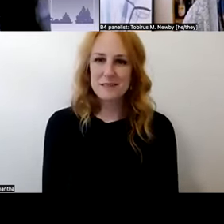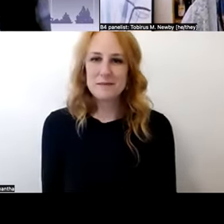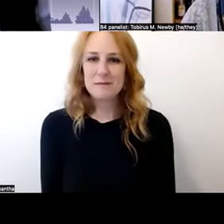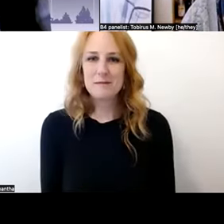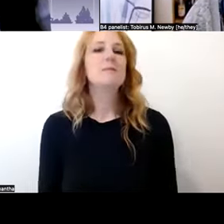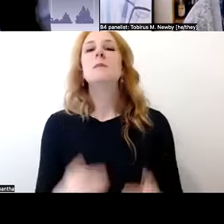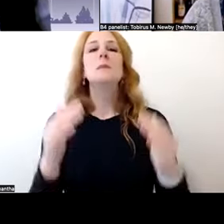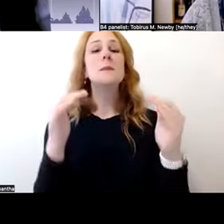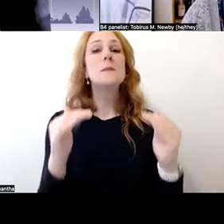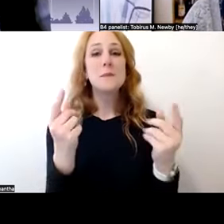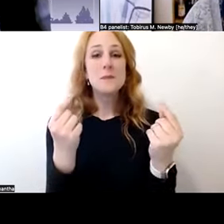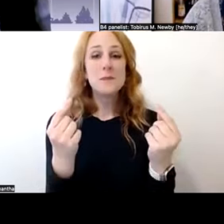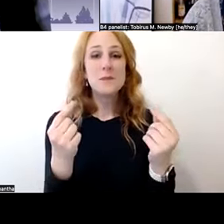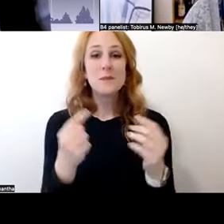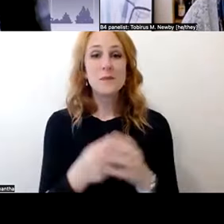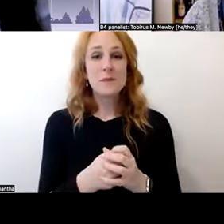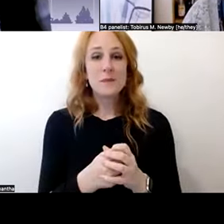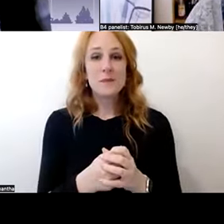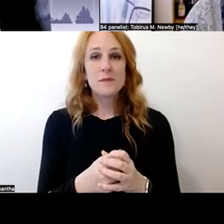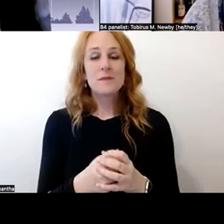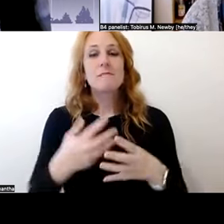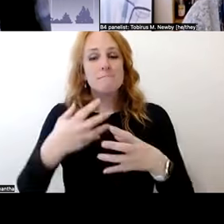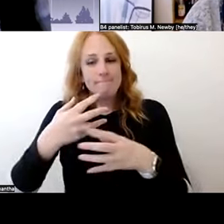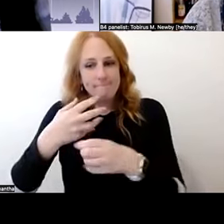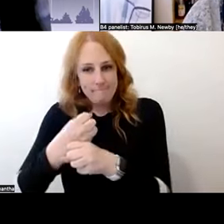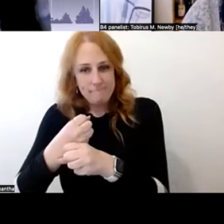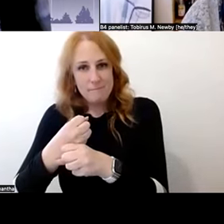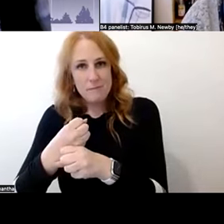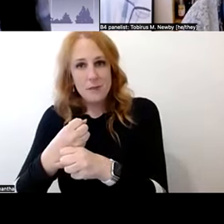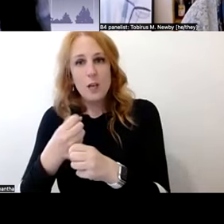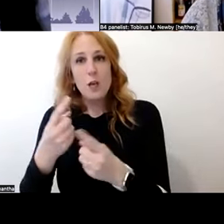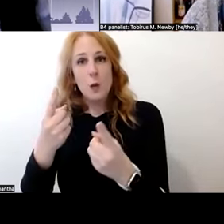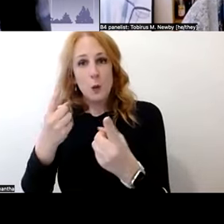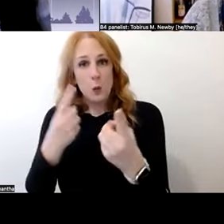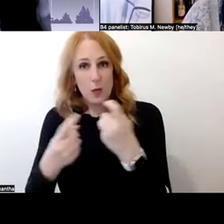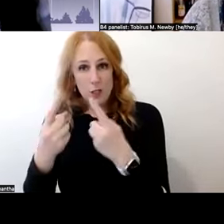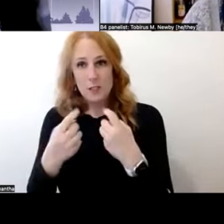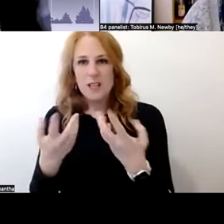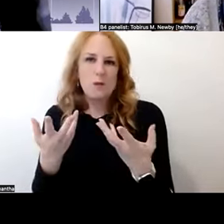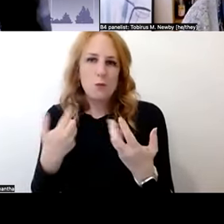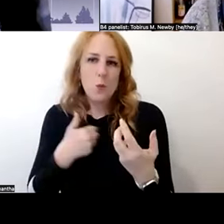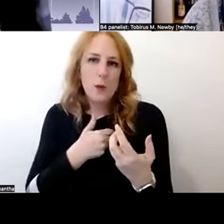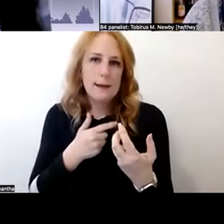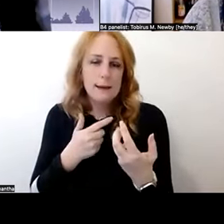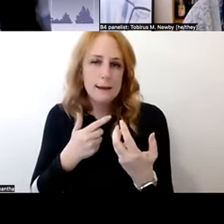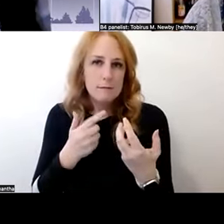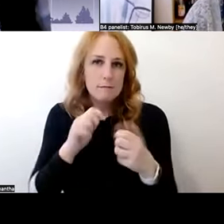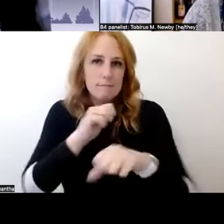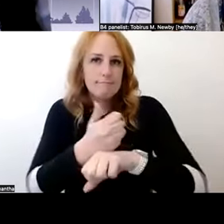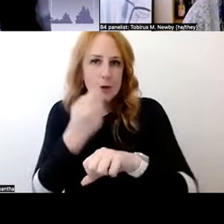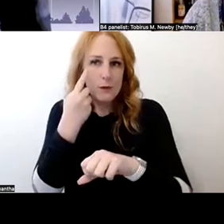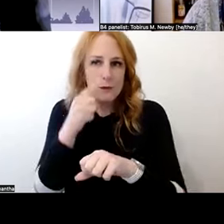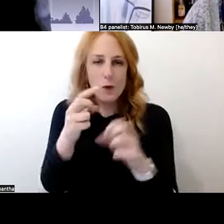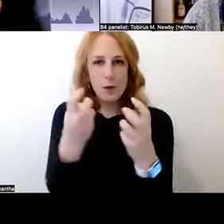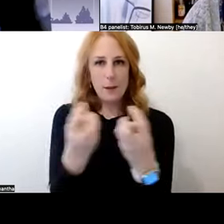Next up, well, that concludes the questions that we had prepared for all of our panelists. So now